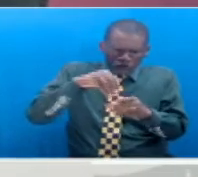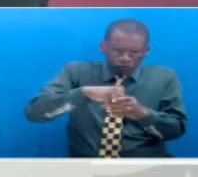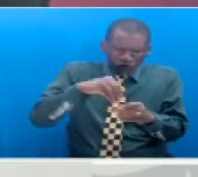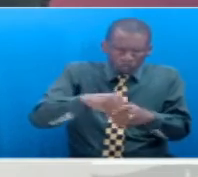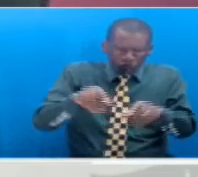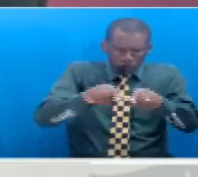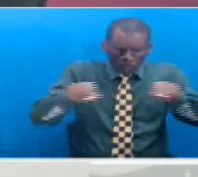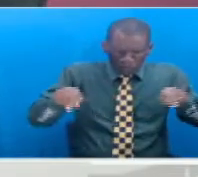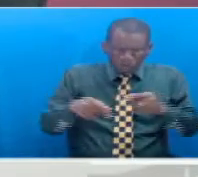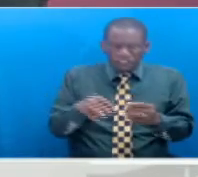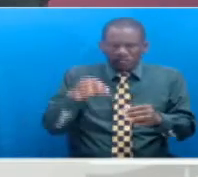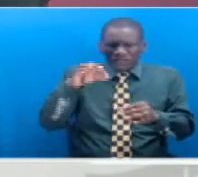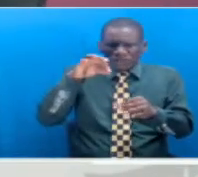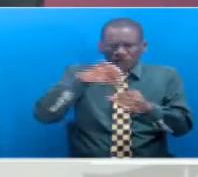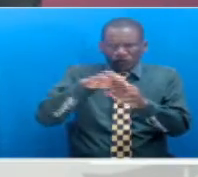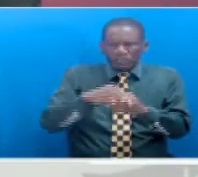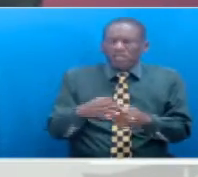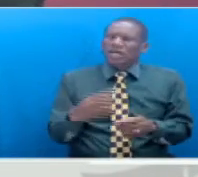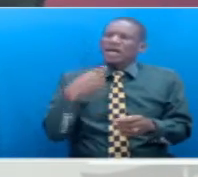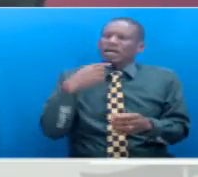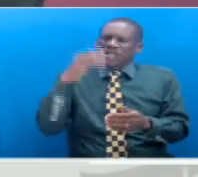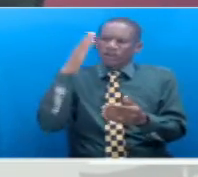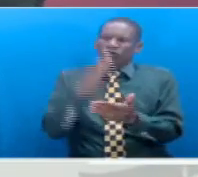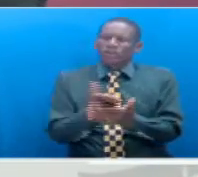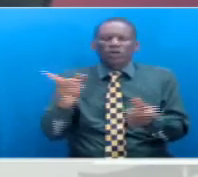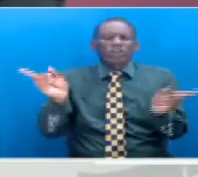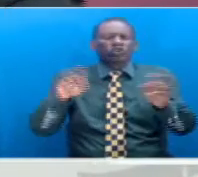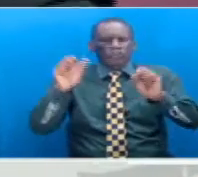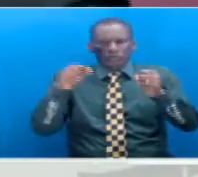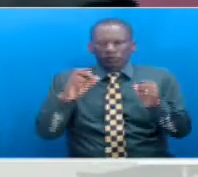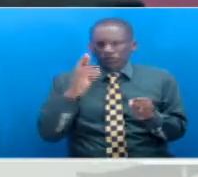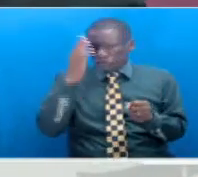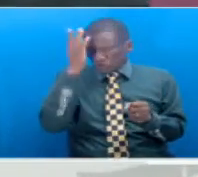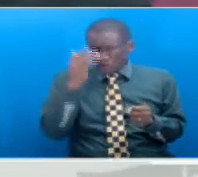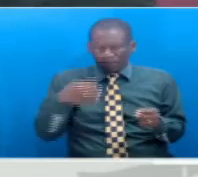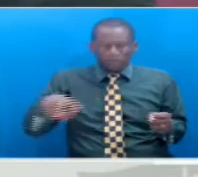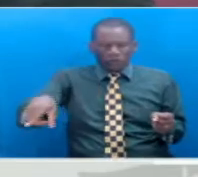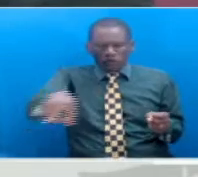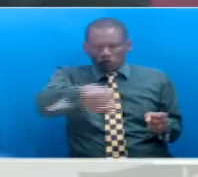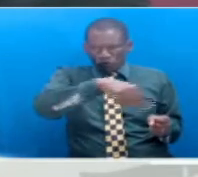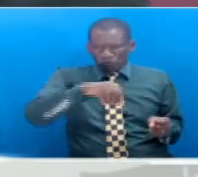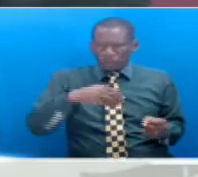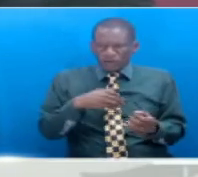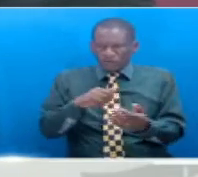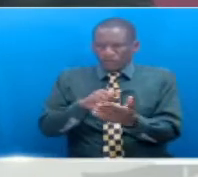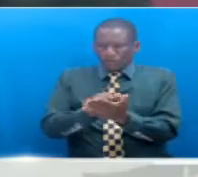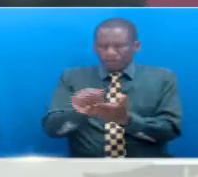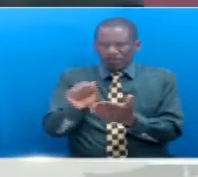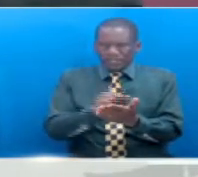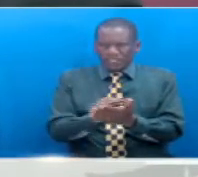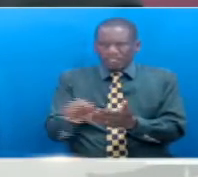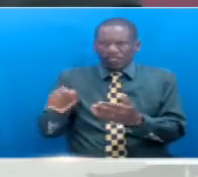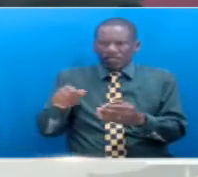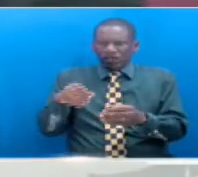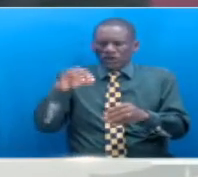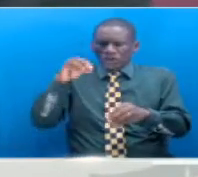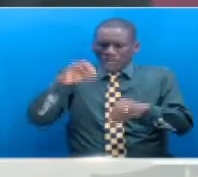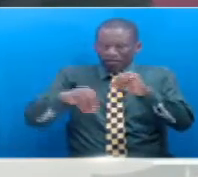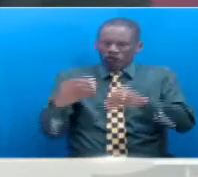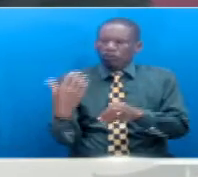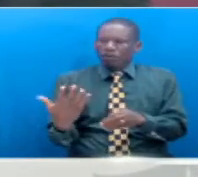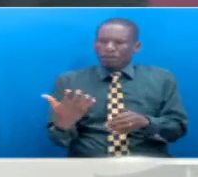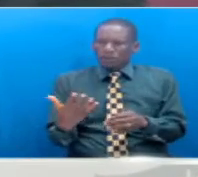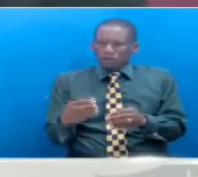to assure you that it is not going to be possible because we have printed ballot papers